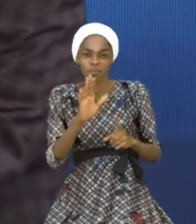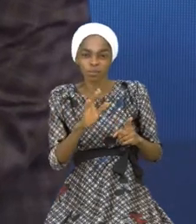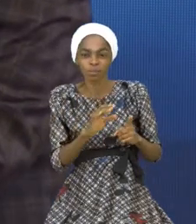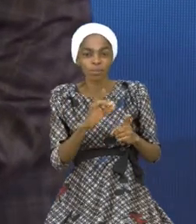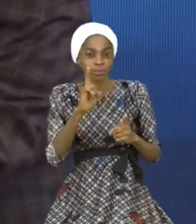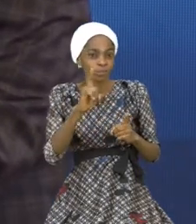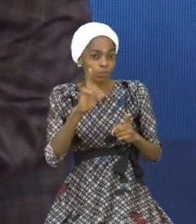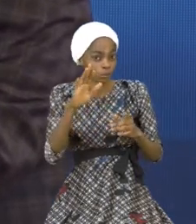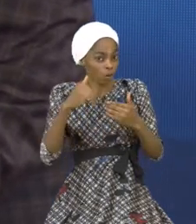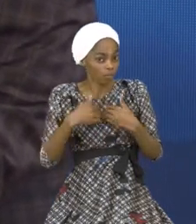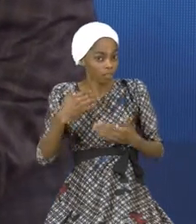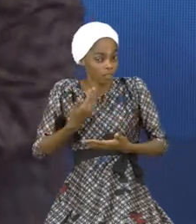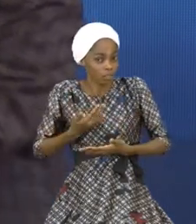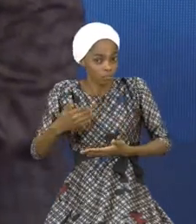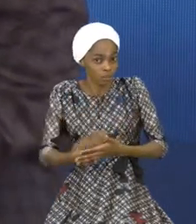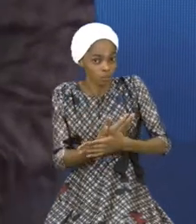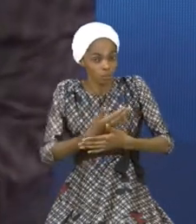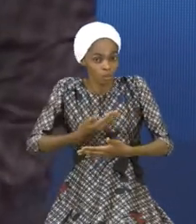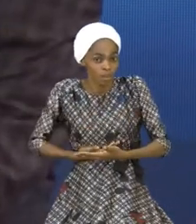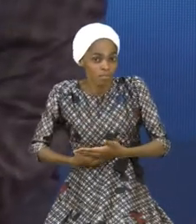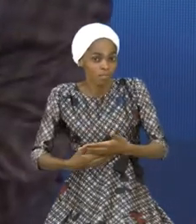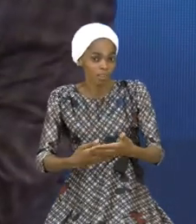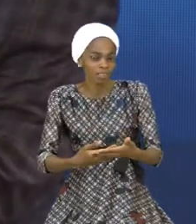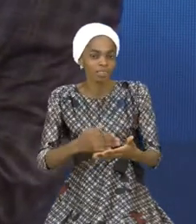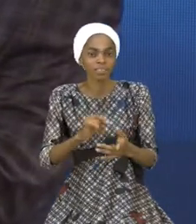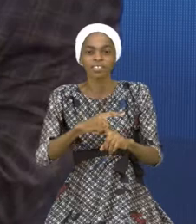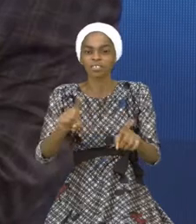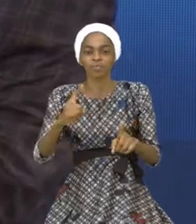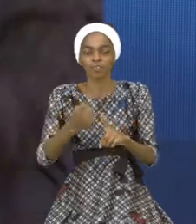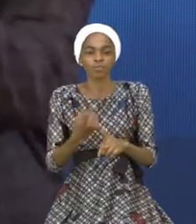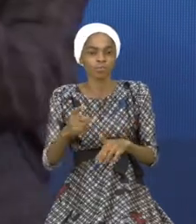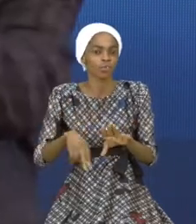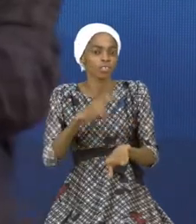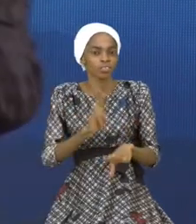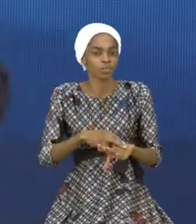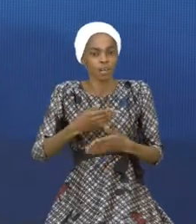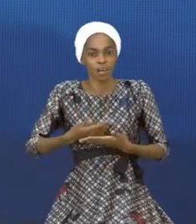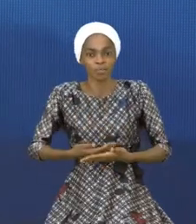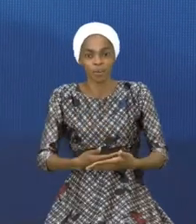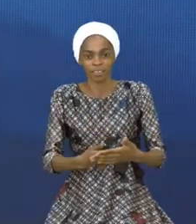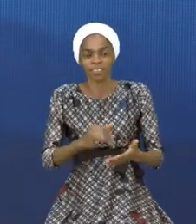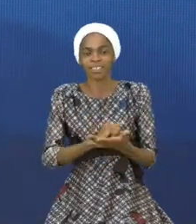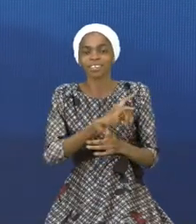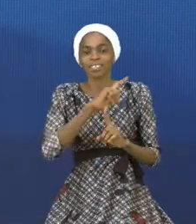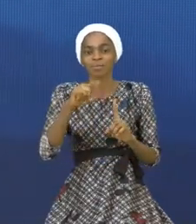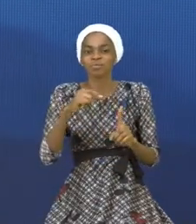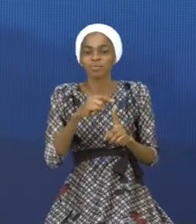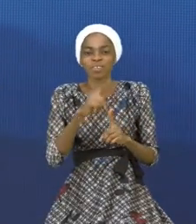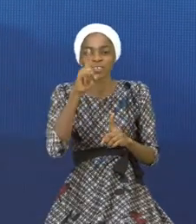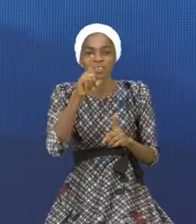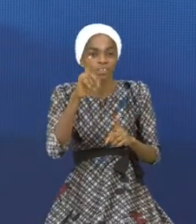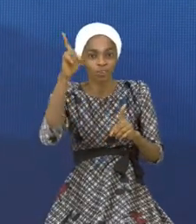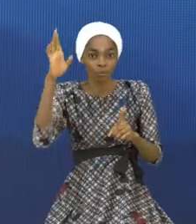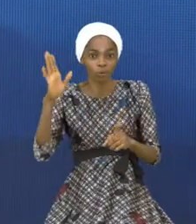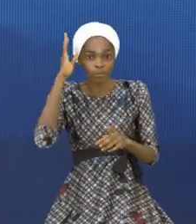new birth, different from the natural birth. It's then he will deliver you from